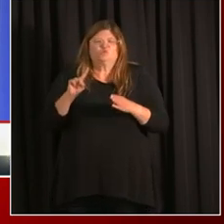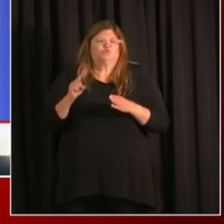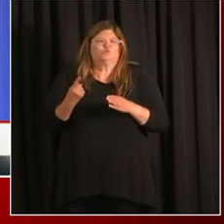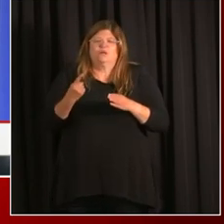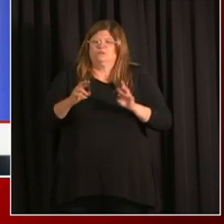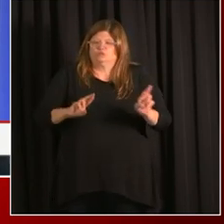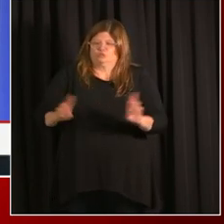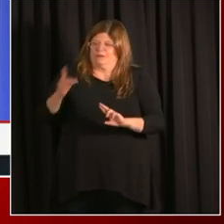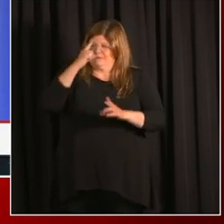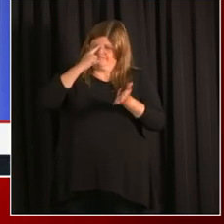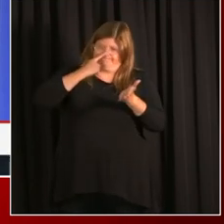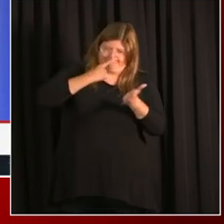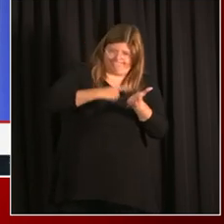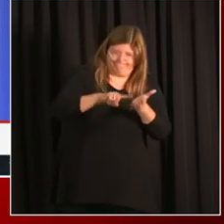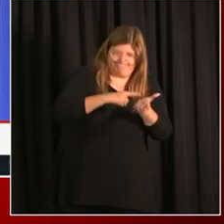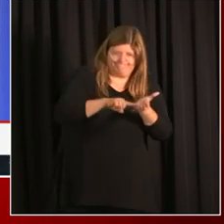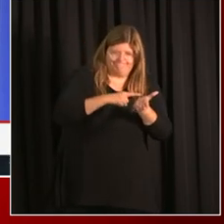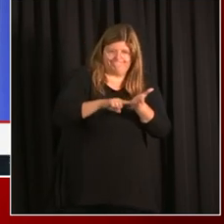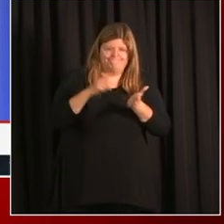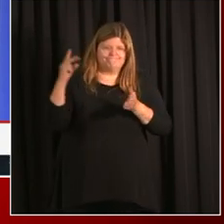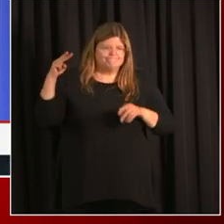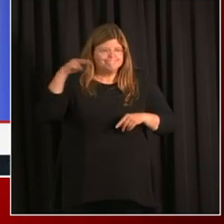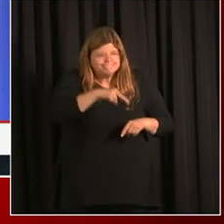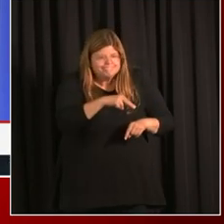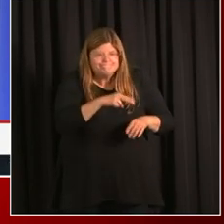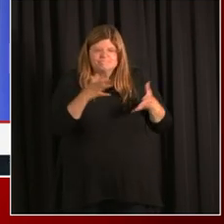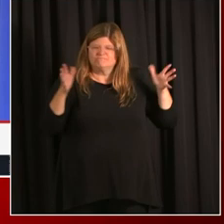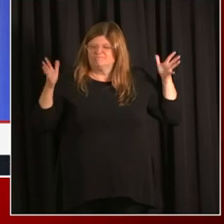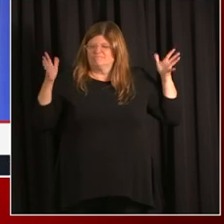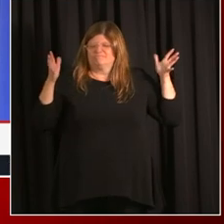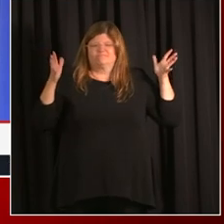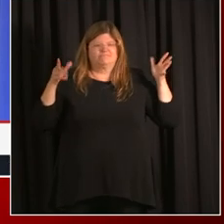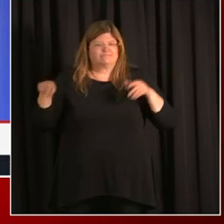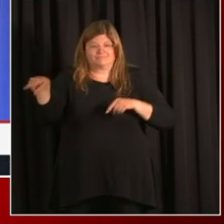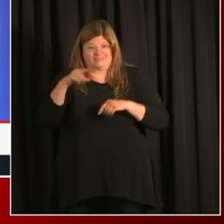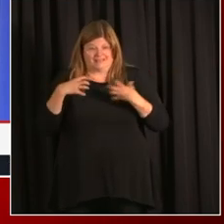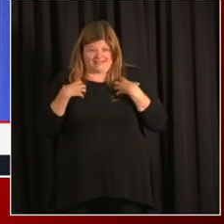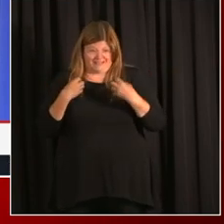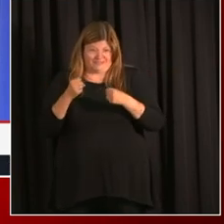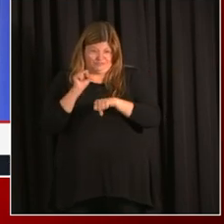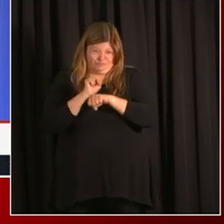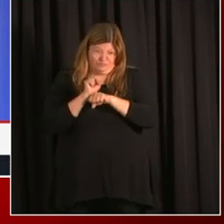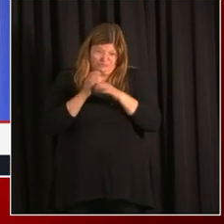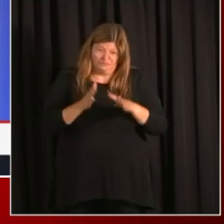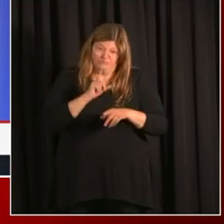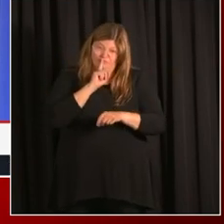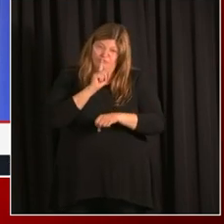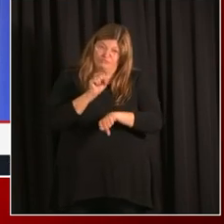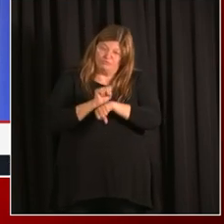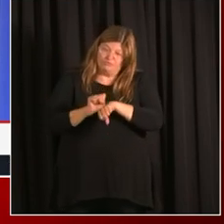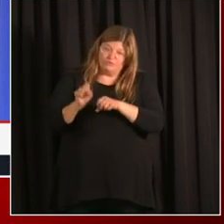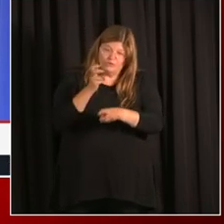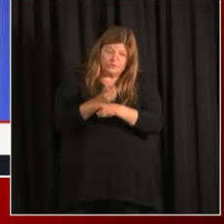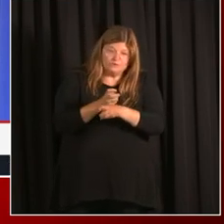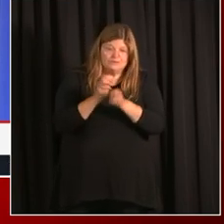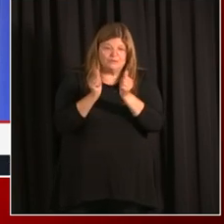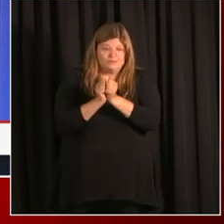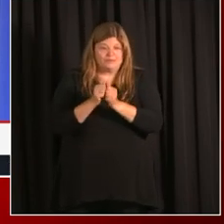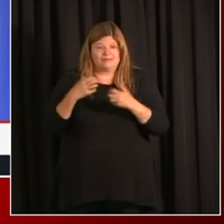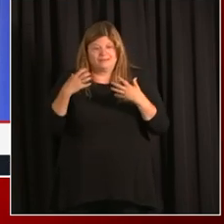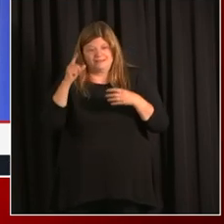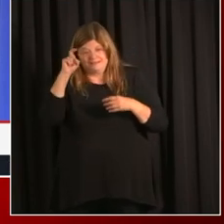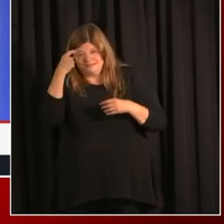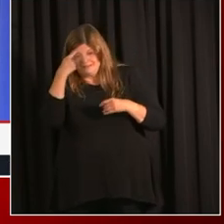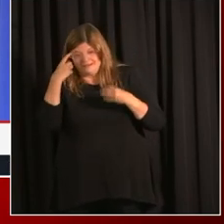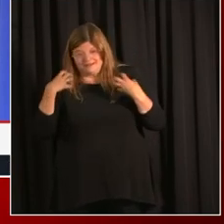inspection by DC Health. They were ready to be open because we had worked very hard as a government to do so with anticipation that we would